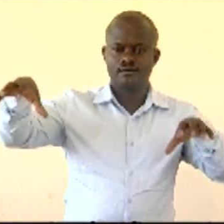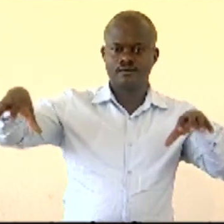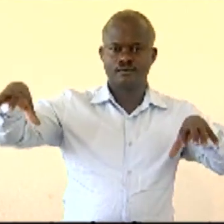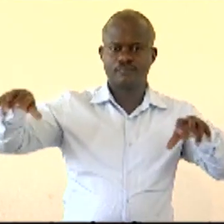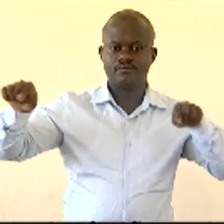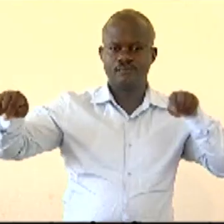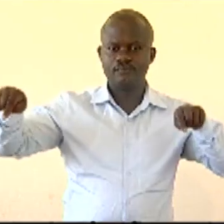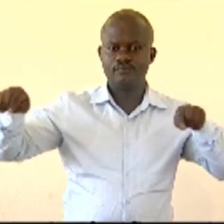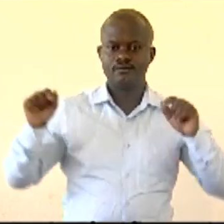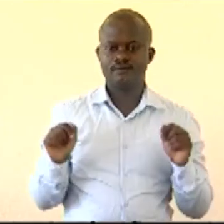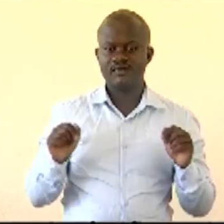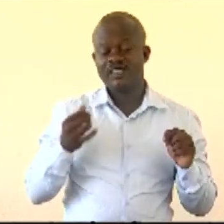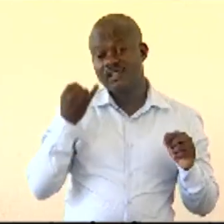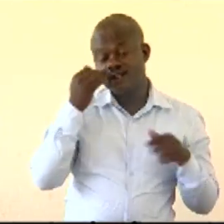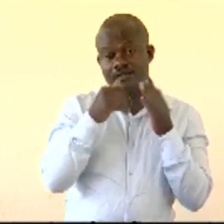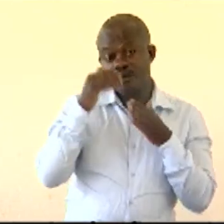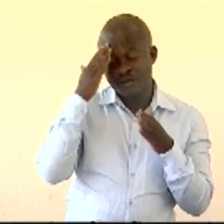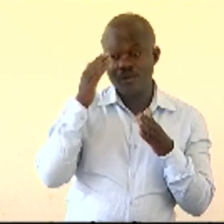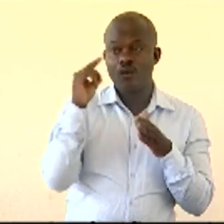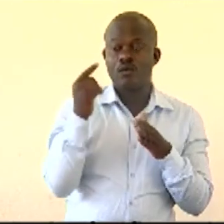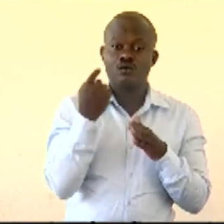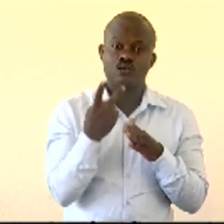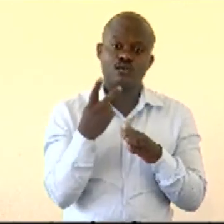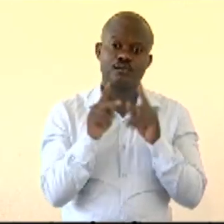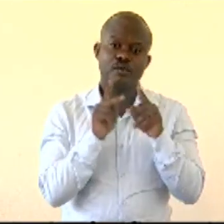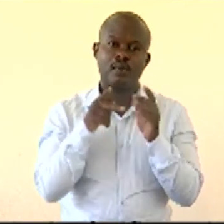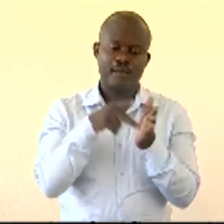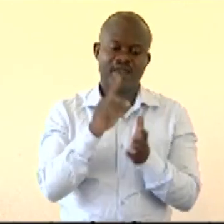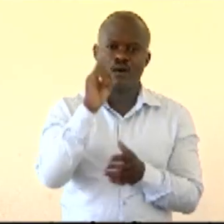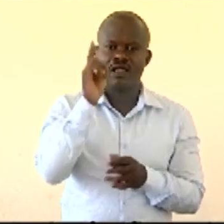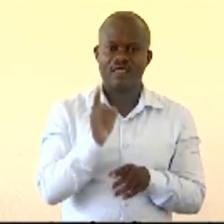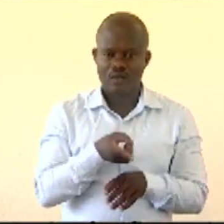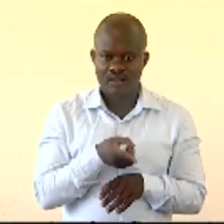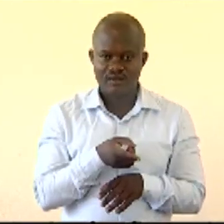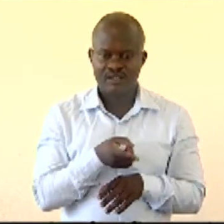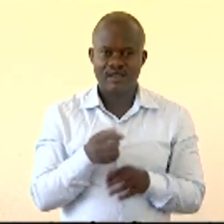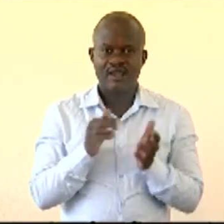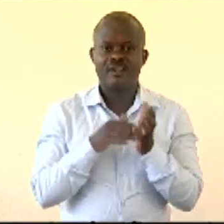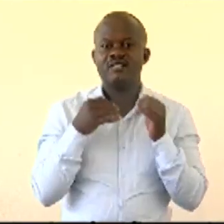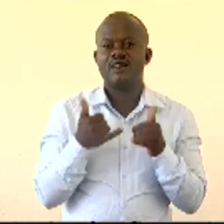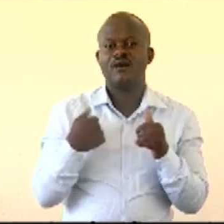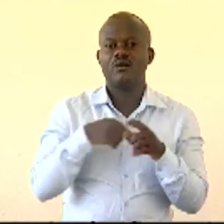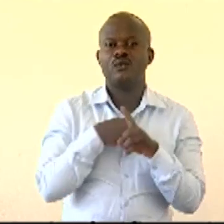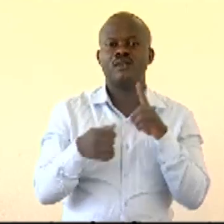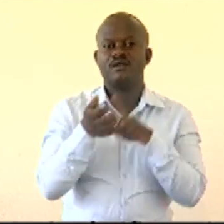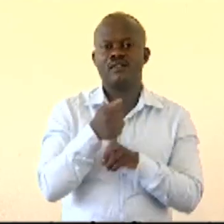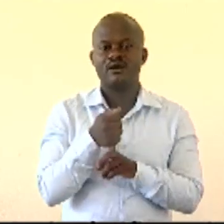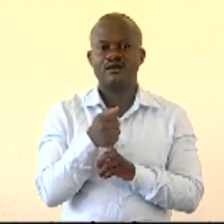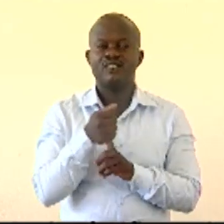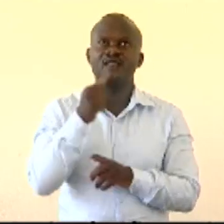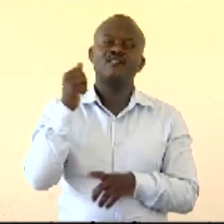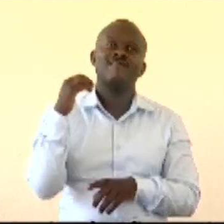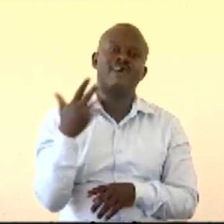Now, if we know that 2 people are paying 1,000, and now we get 5 people,